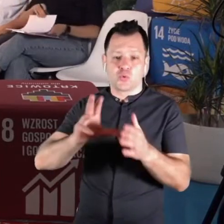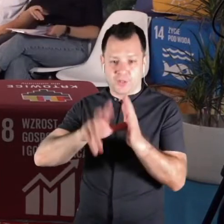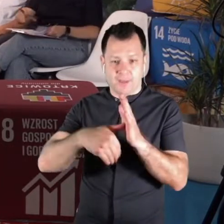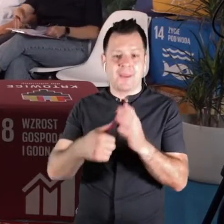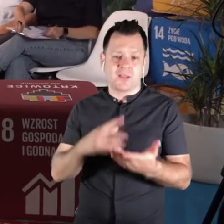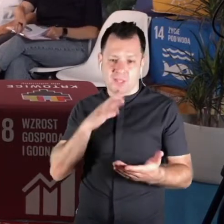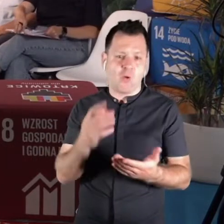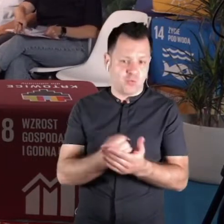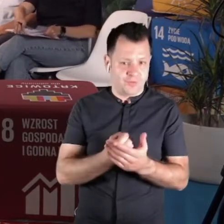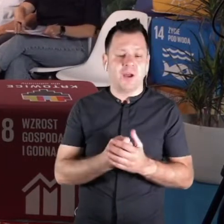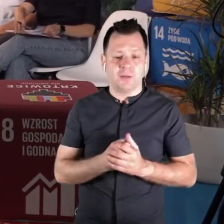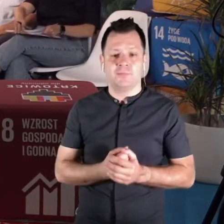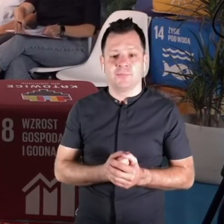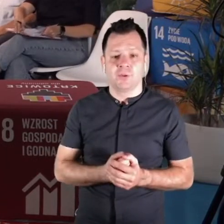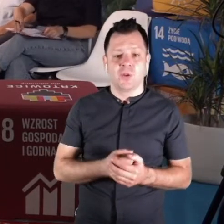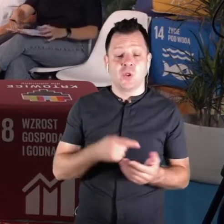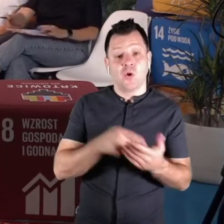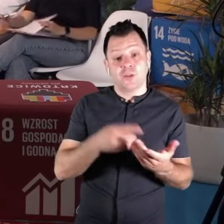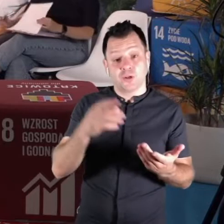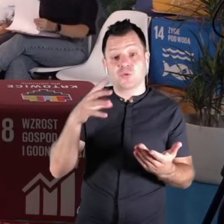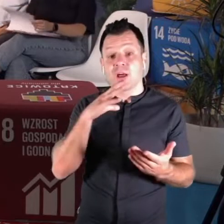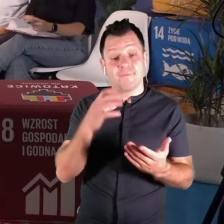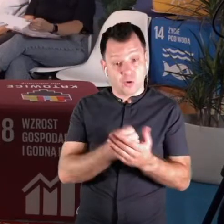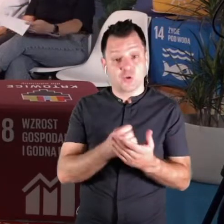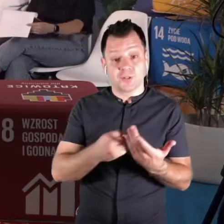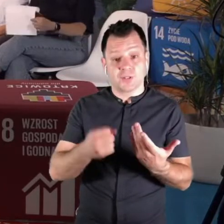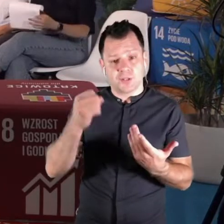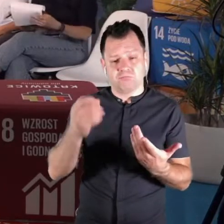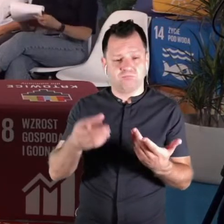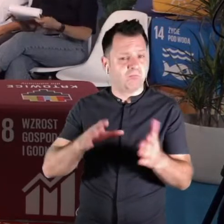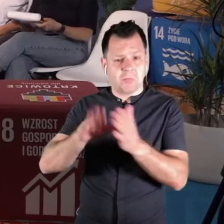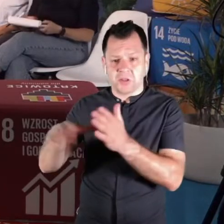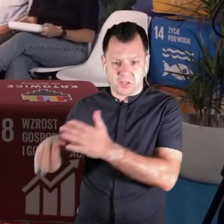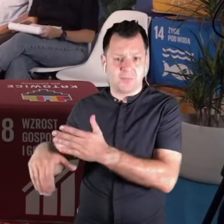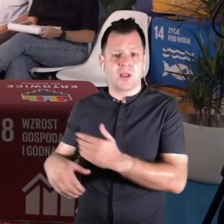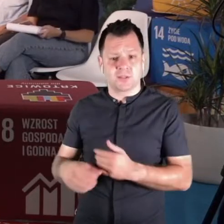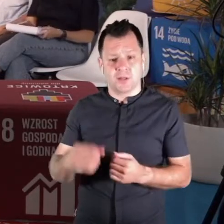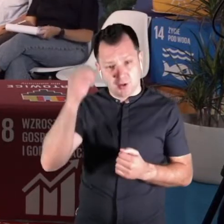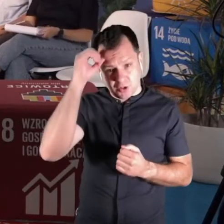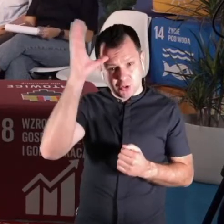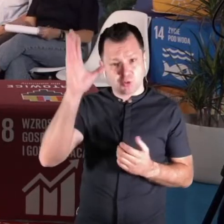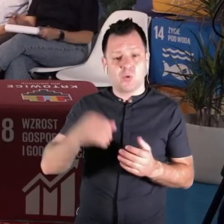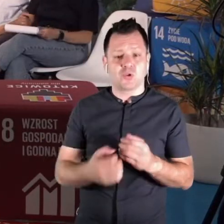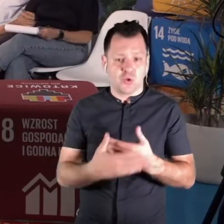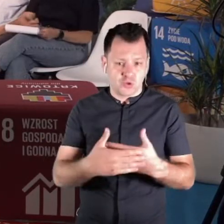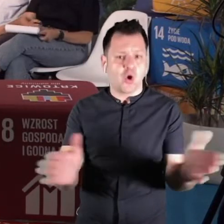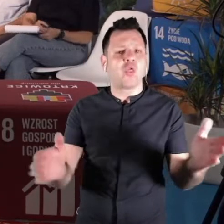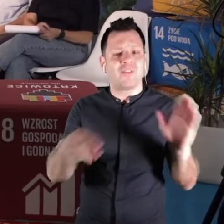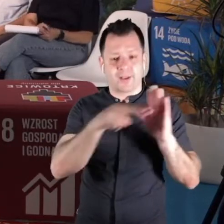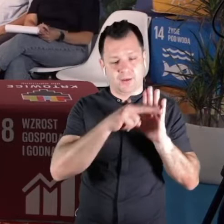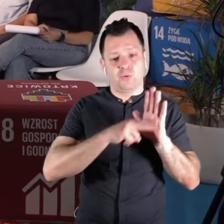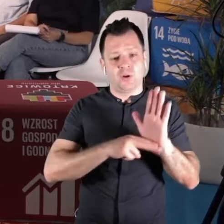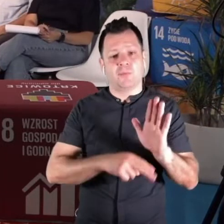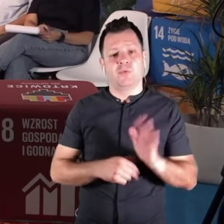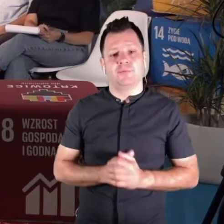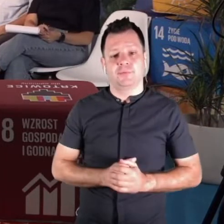source community. And after choosing Decidim, we thought how to aggregate all of this knowledge from different sectors